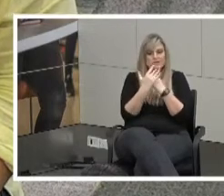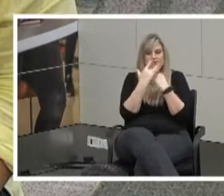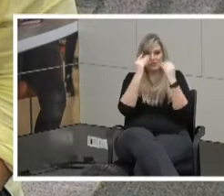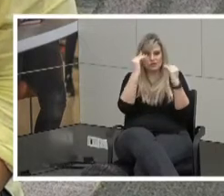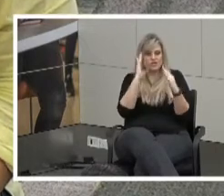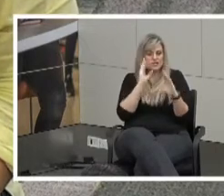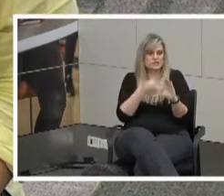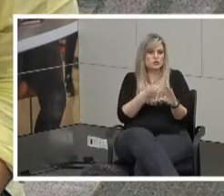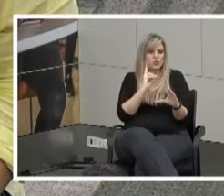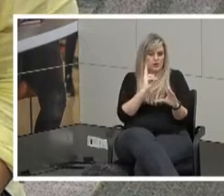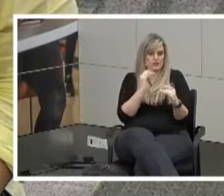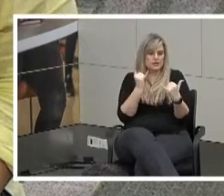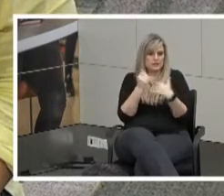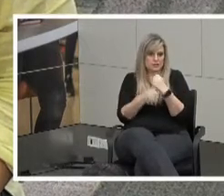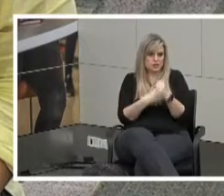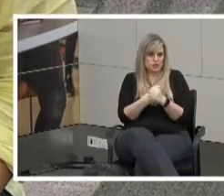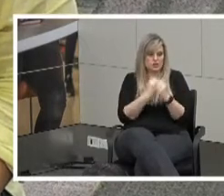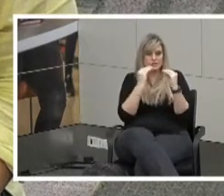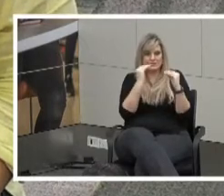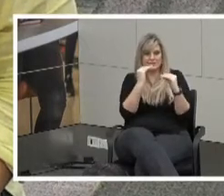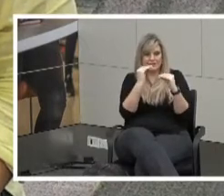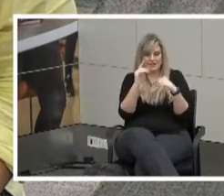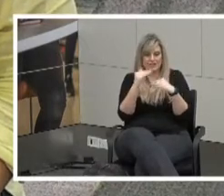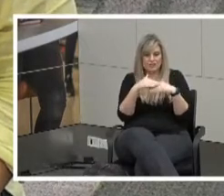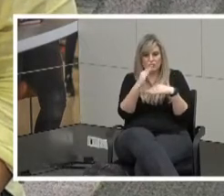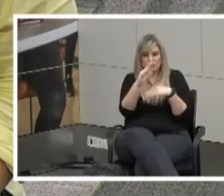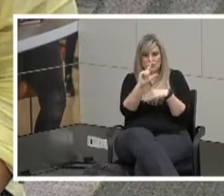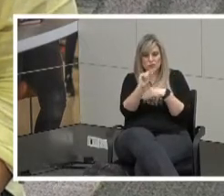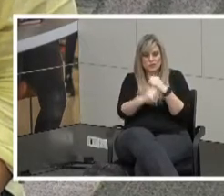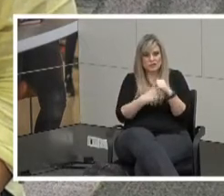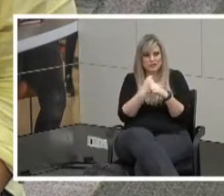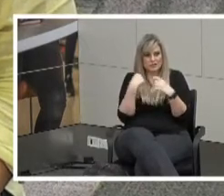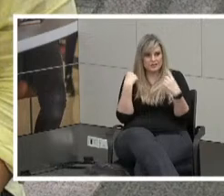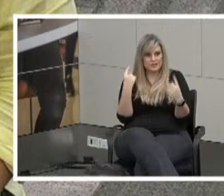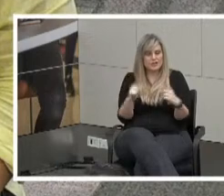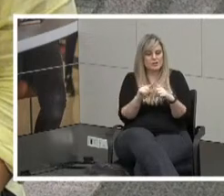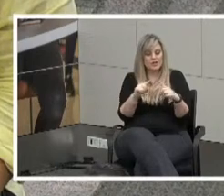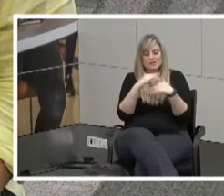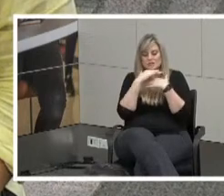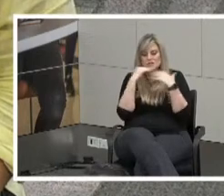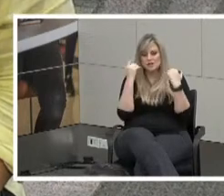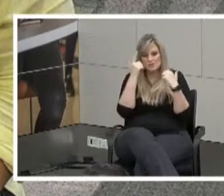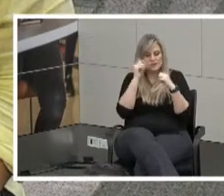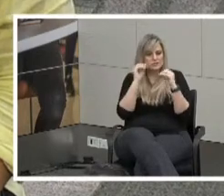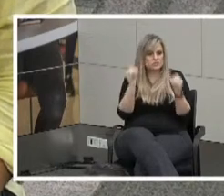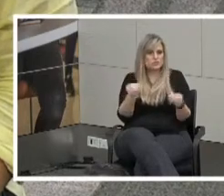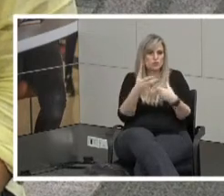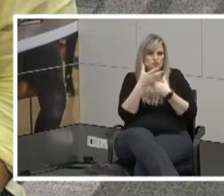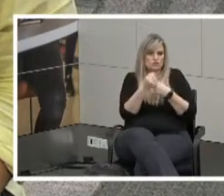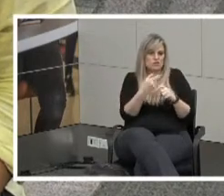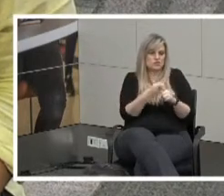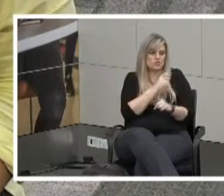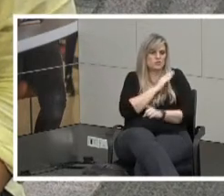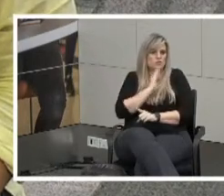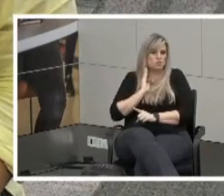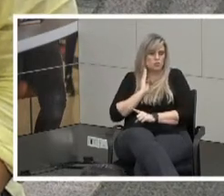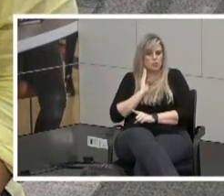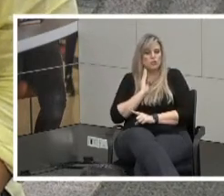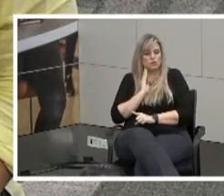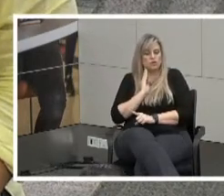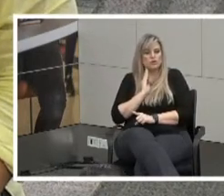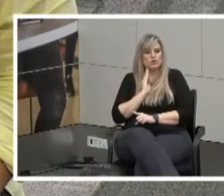district at the end of this year she is taught in the district for over 20 years but is exhausted by the lack of trust from this board for her to do her